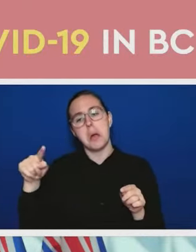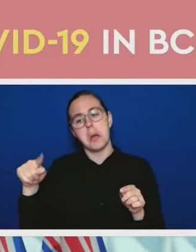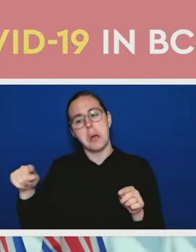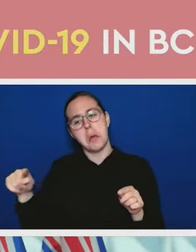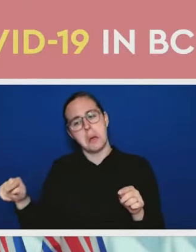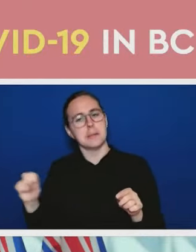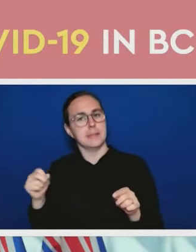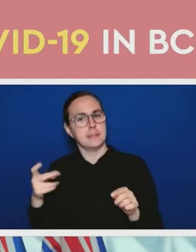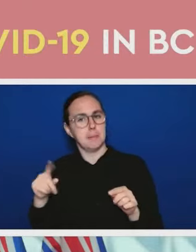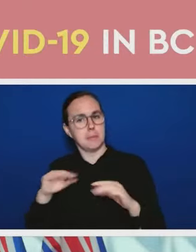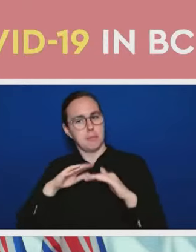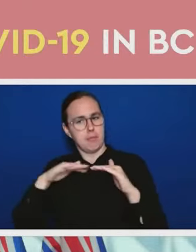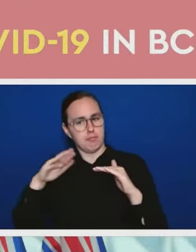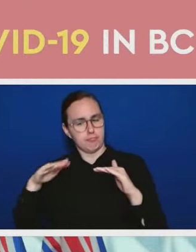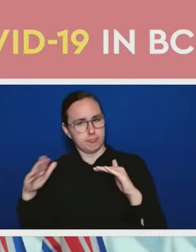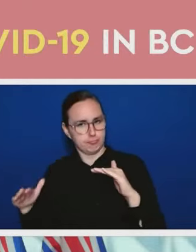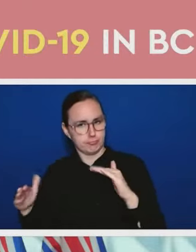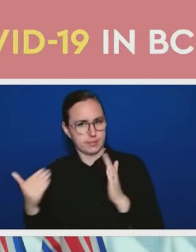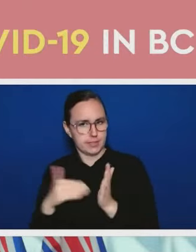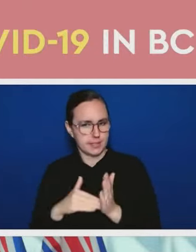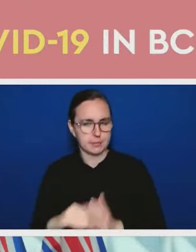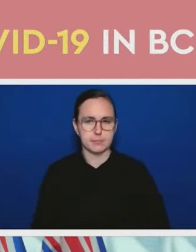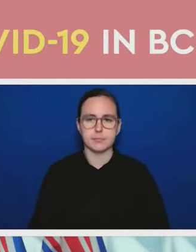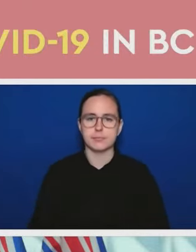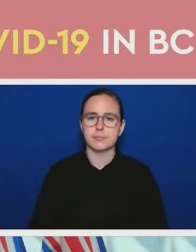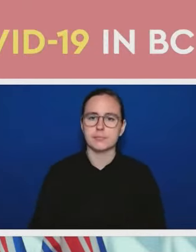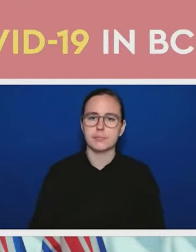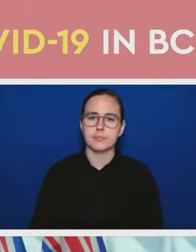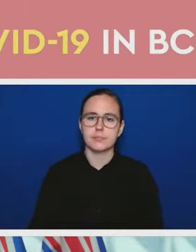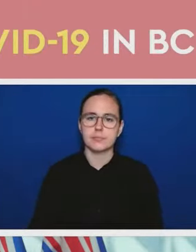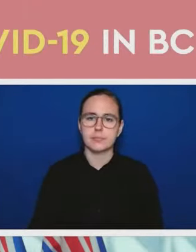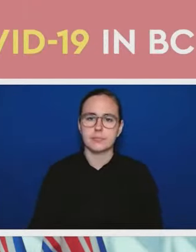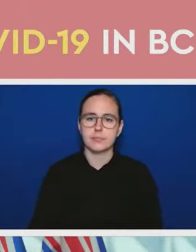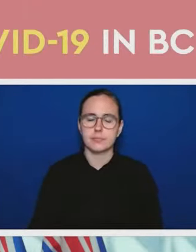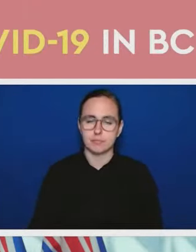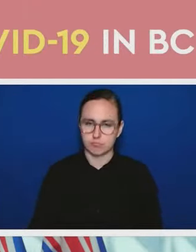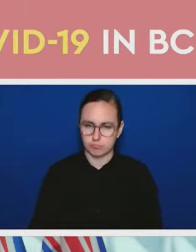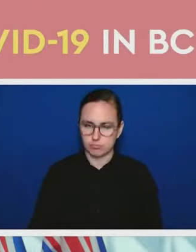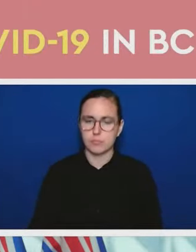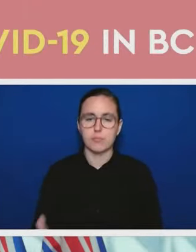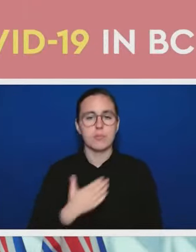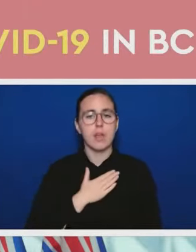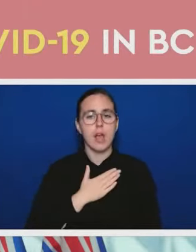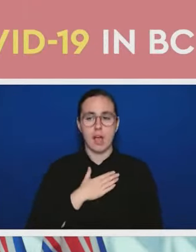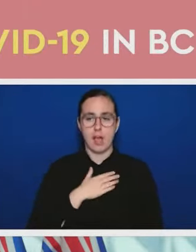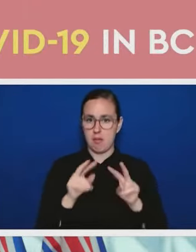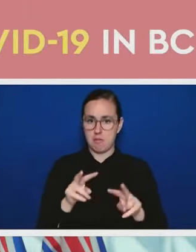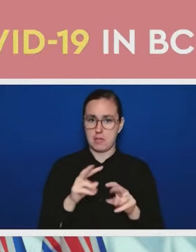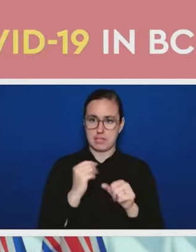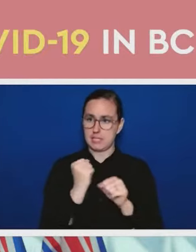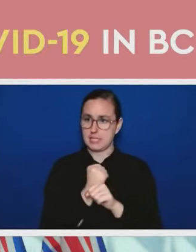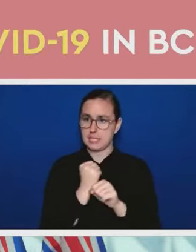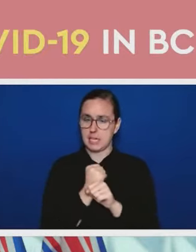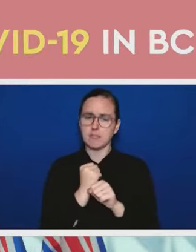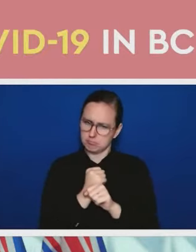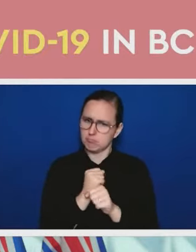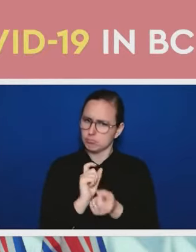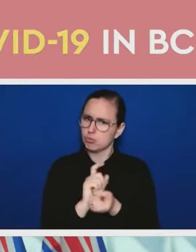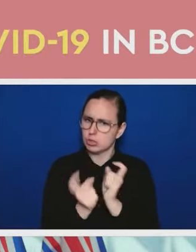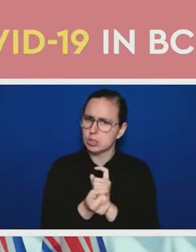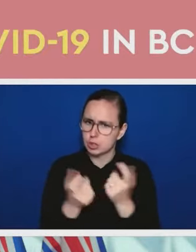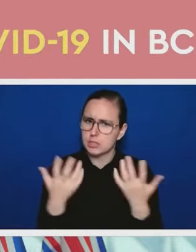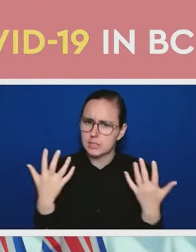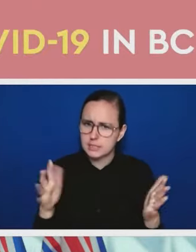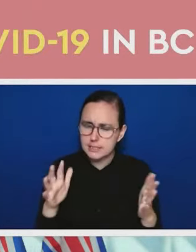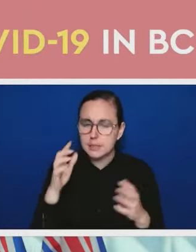as you know, we changed to looking at all-cause hospitalization. So anybody who is in hospital with a positive COVID test. And we've